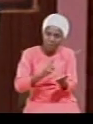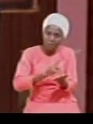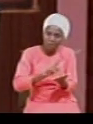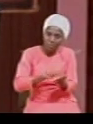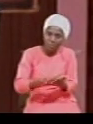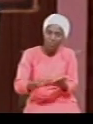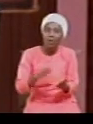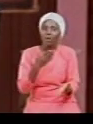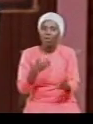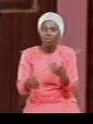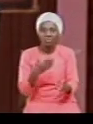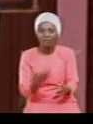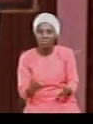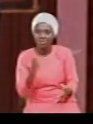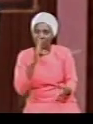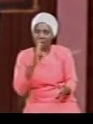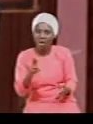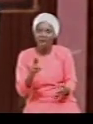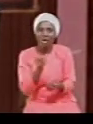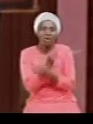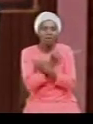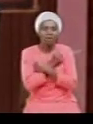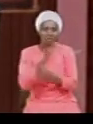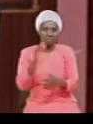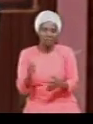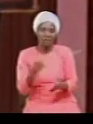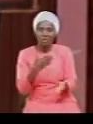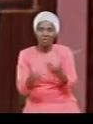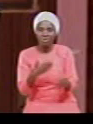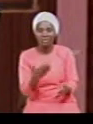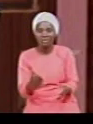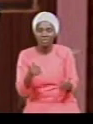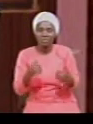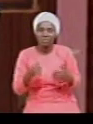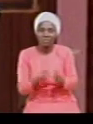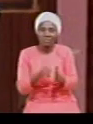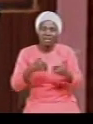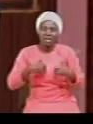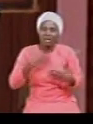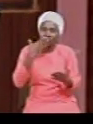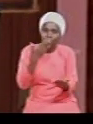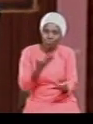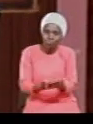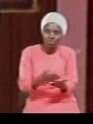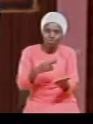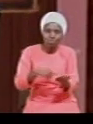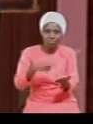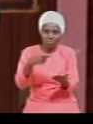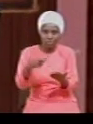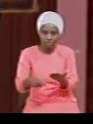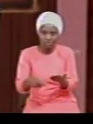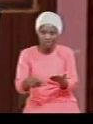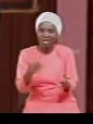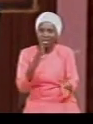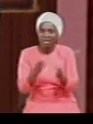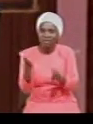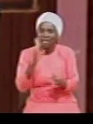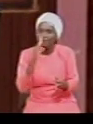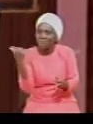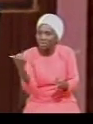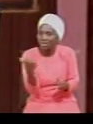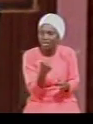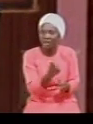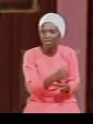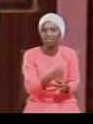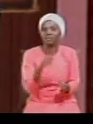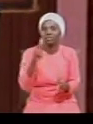whatsoever things are lovely, whatsoever things of good report, if there be any virtue, and if there